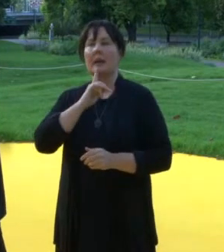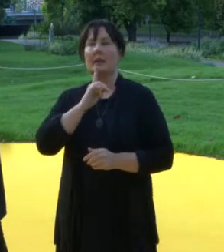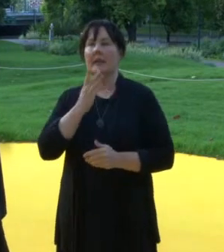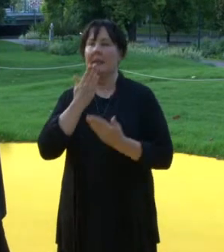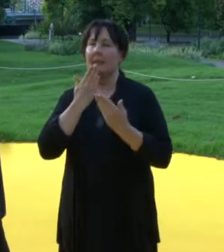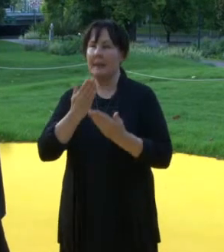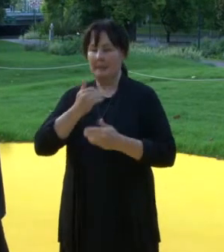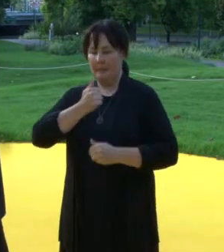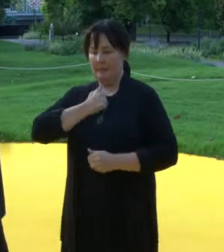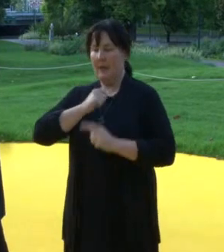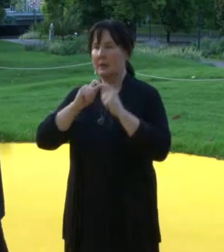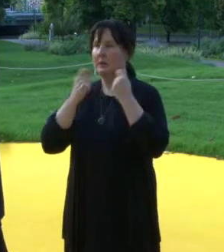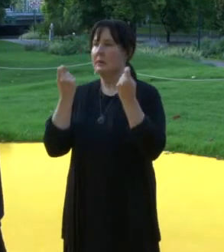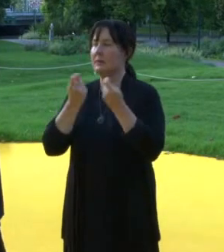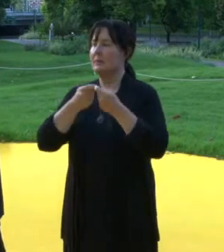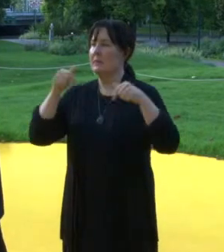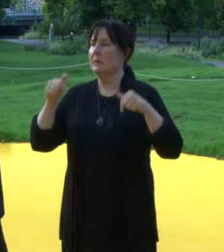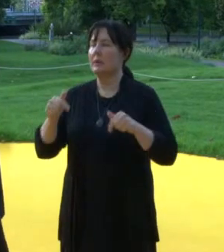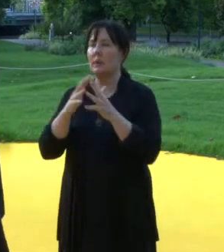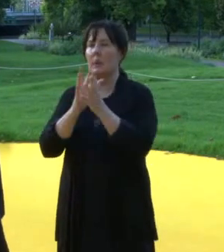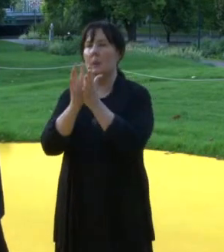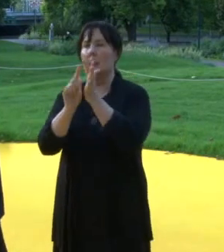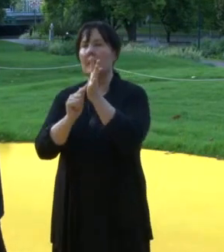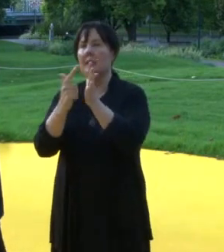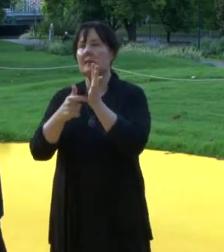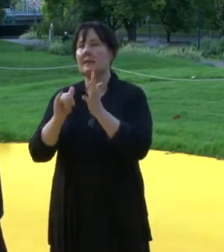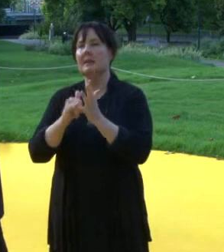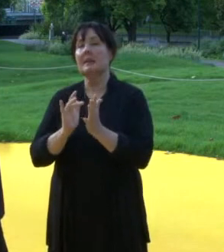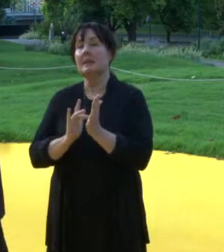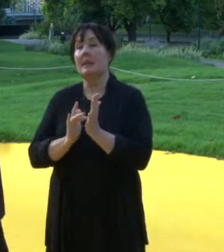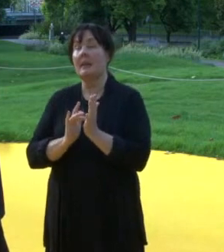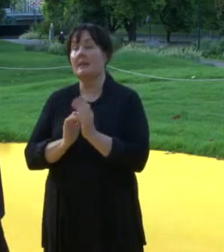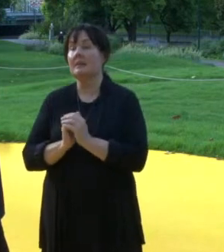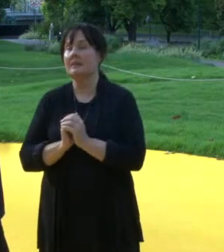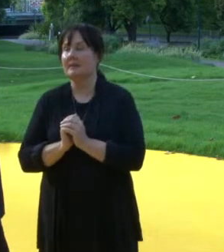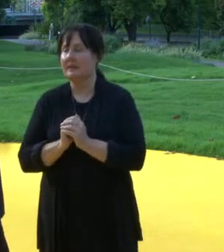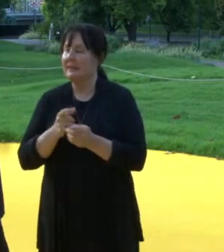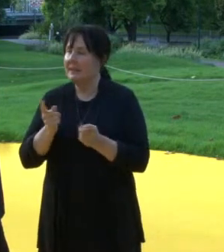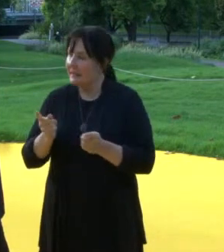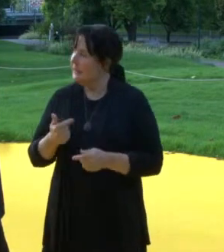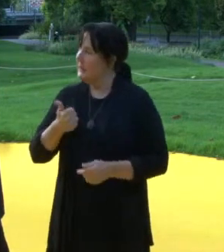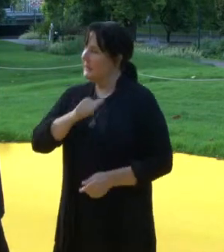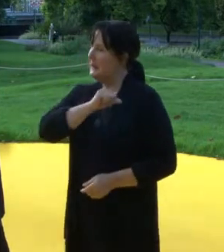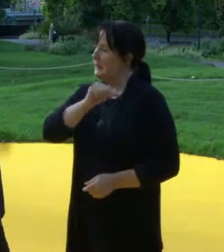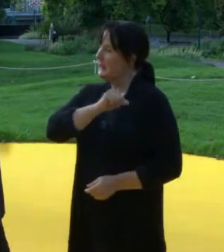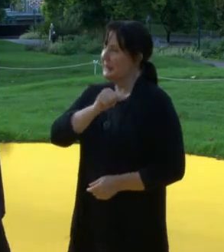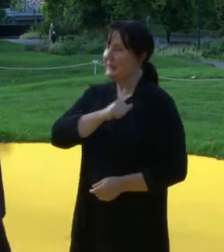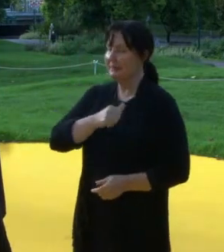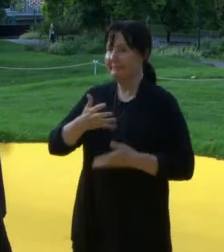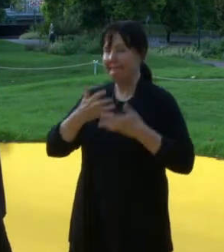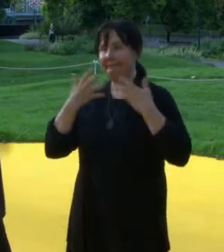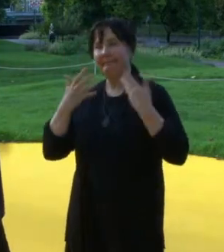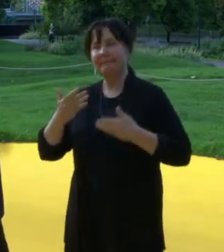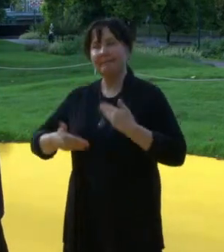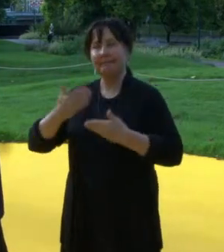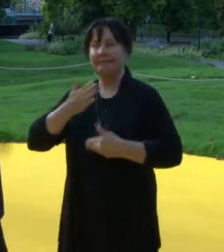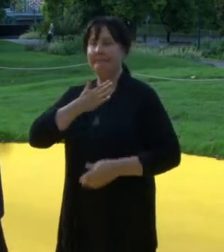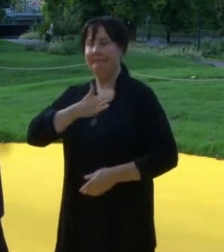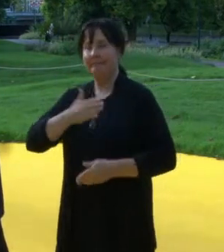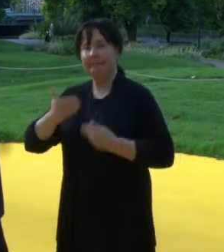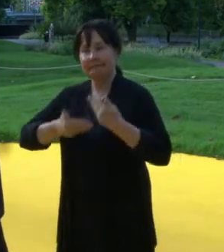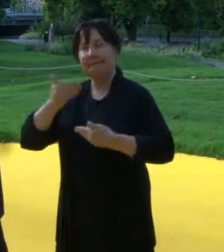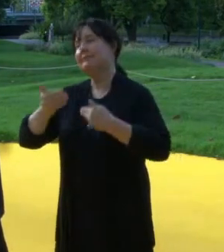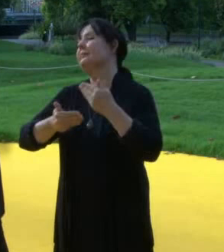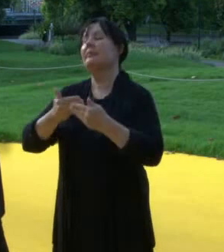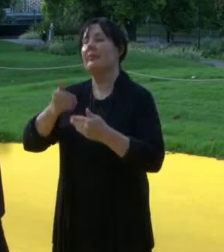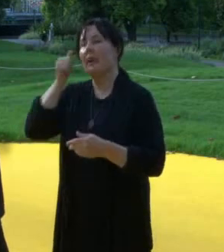Centre for remaining cheerful, being resilient and adaptive despite the challenges we've faced in our work